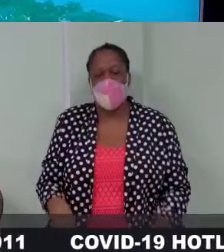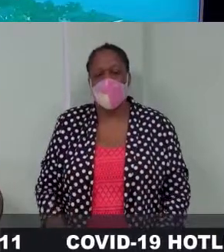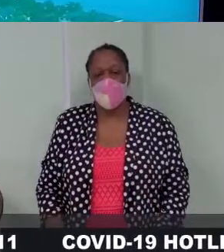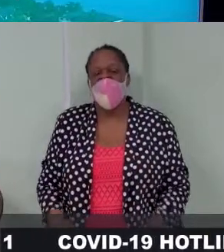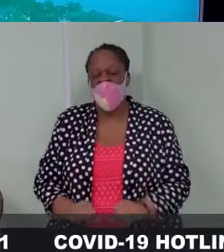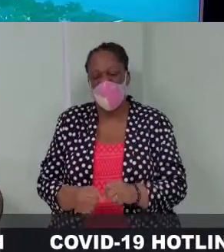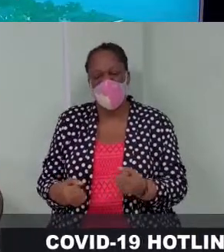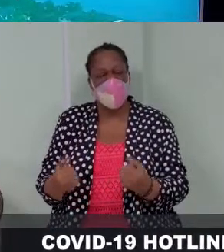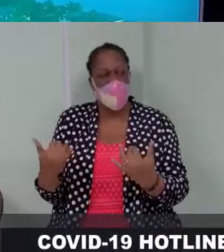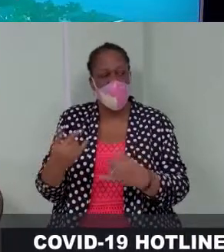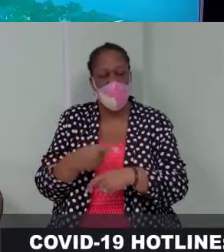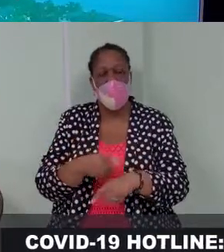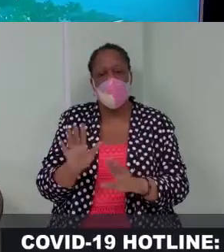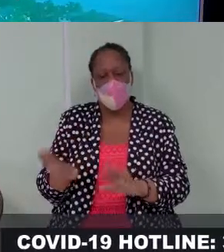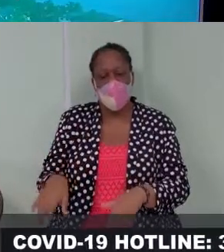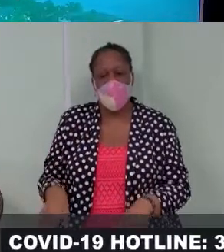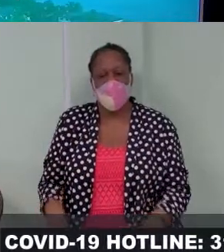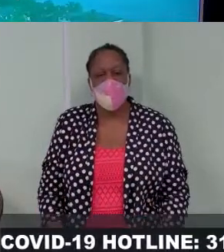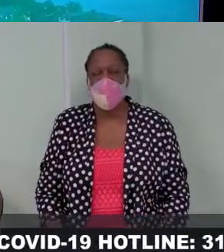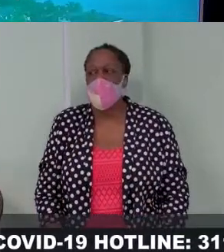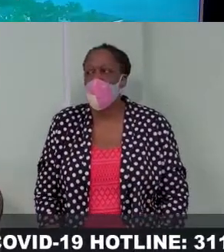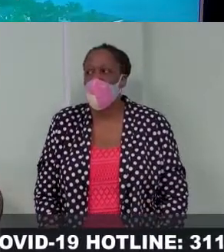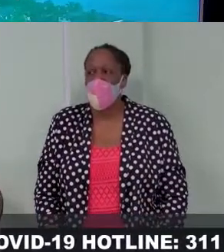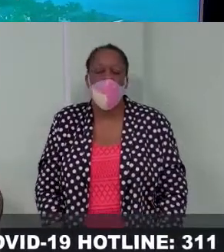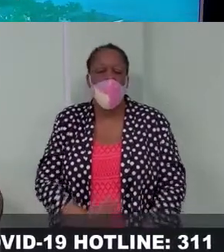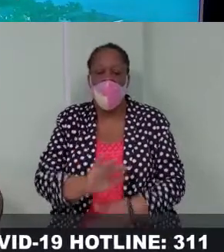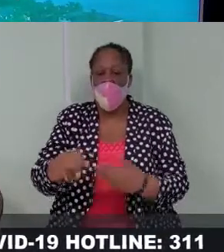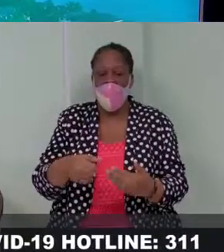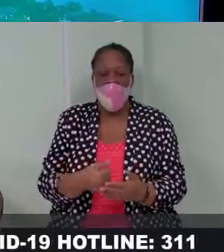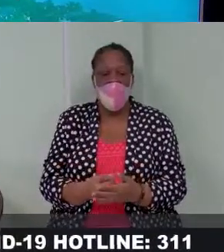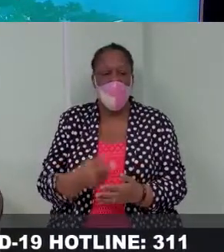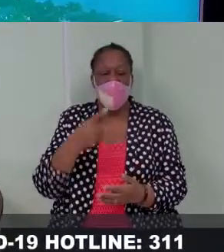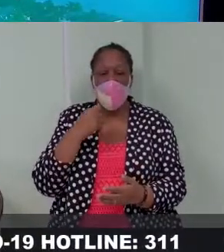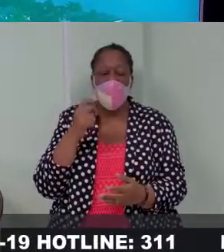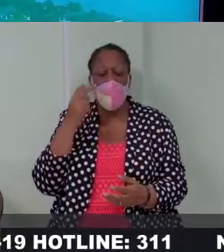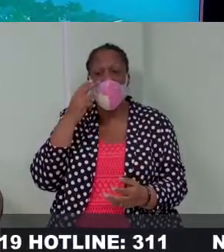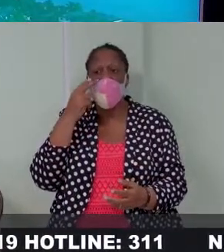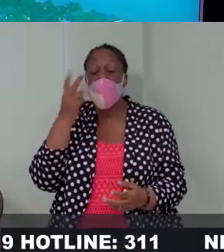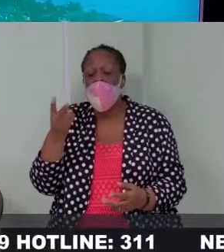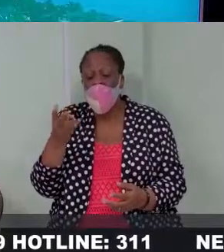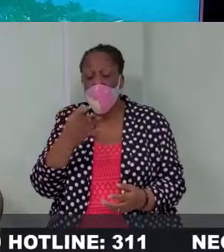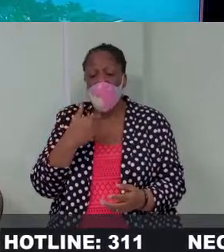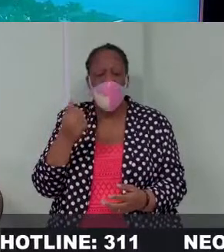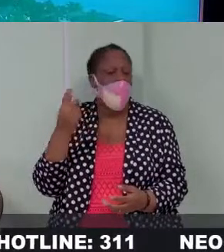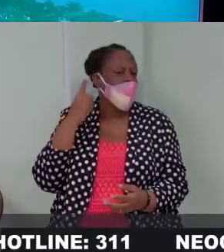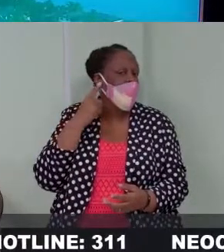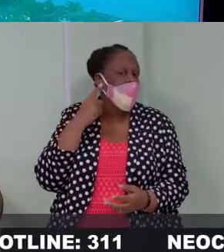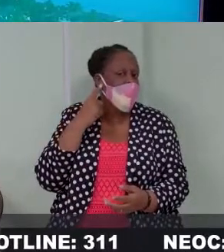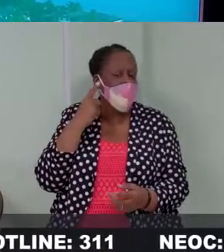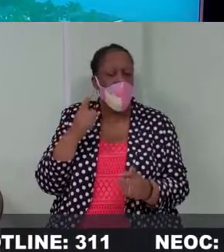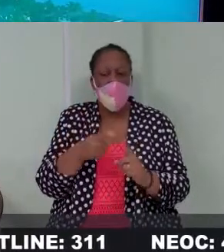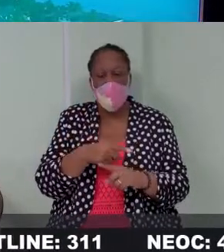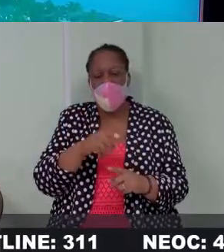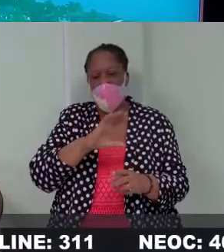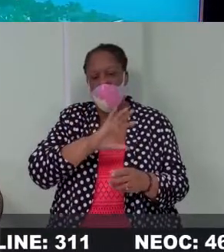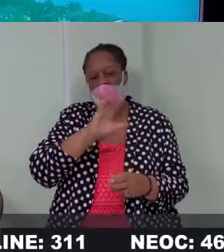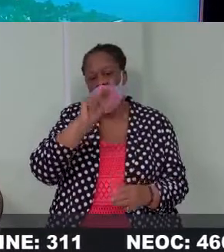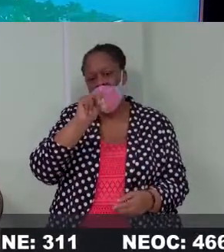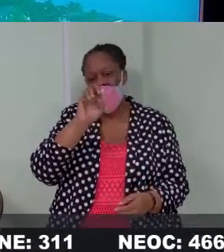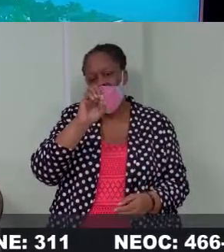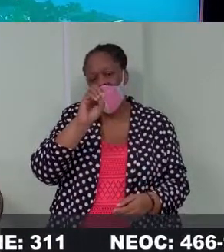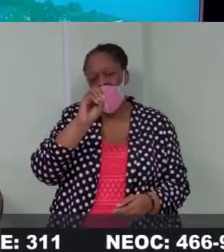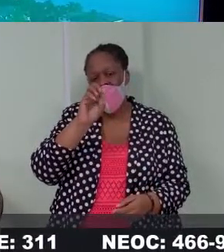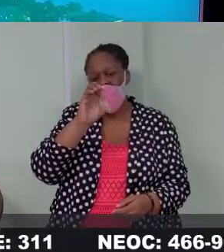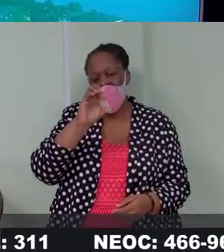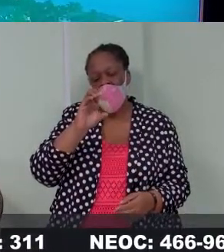today. And to all of you who tune in to these NEOC COVID-19